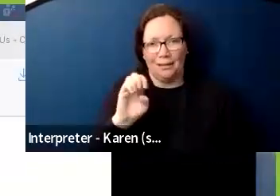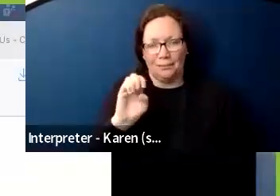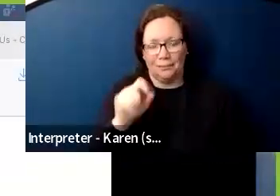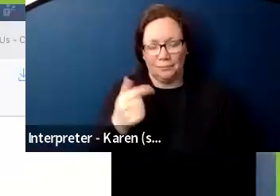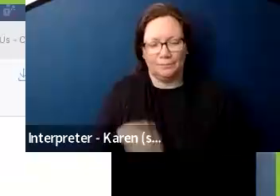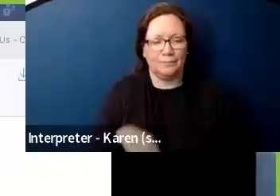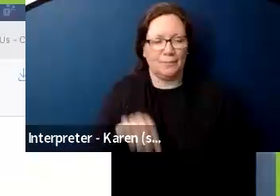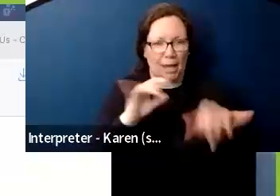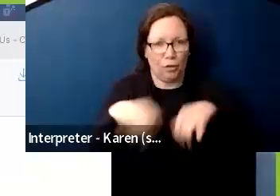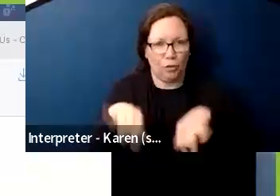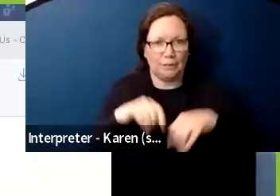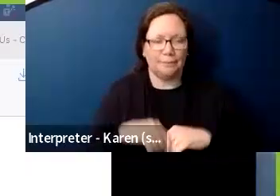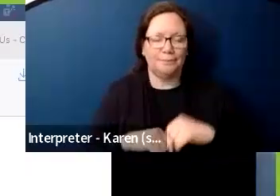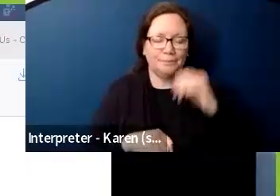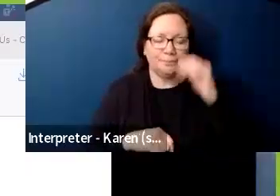for